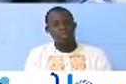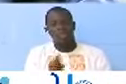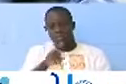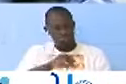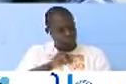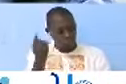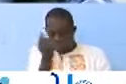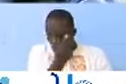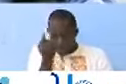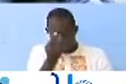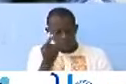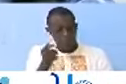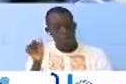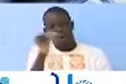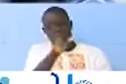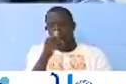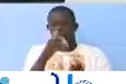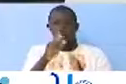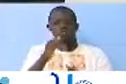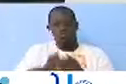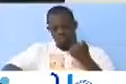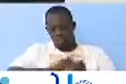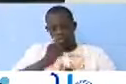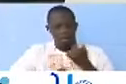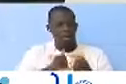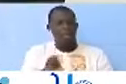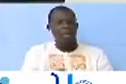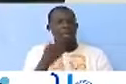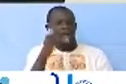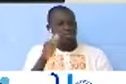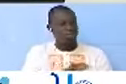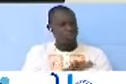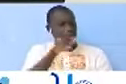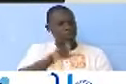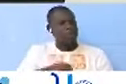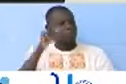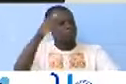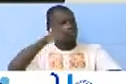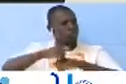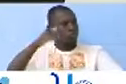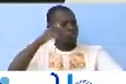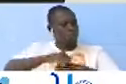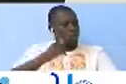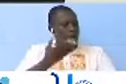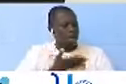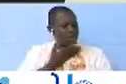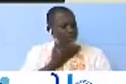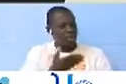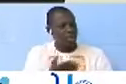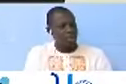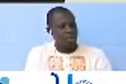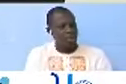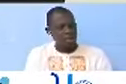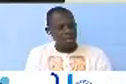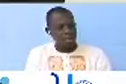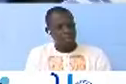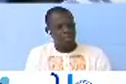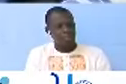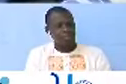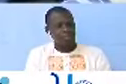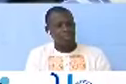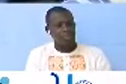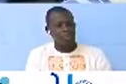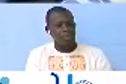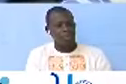That's another way of suffering. And what about torture? Was he tortured during the time, during the 1 month he spent at the NIA? What curriculum we join